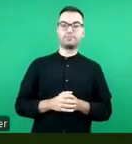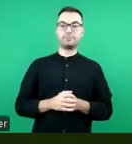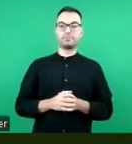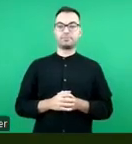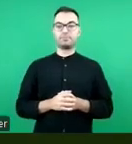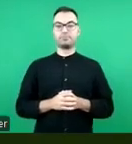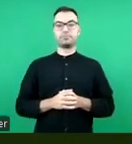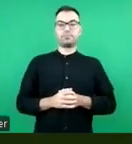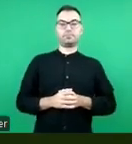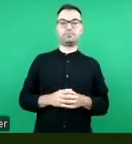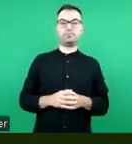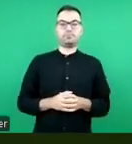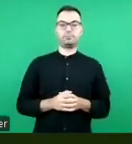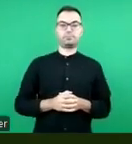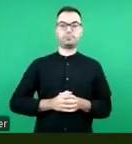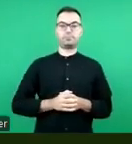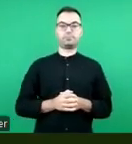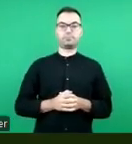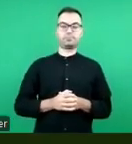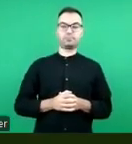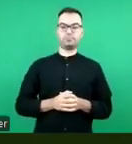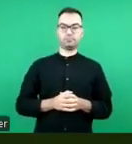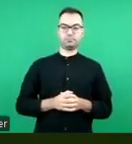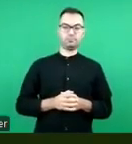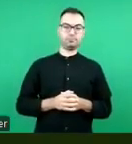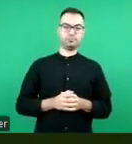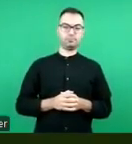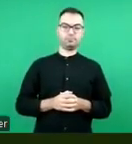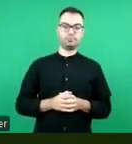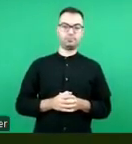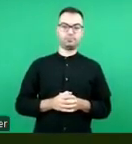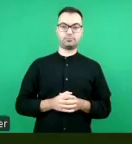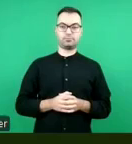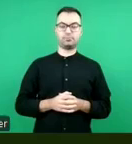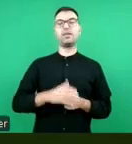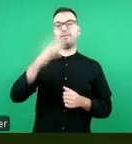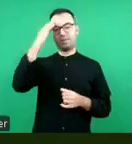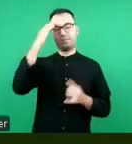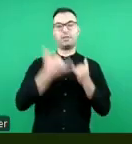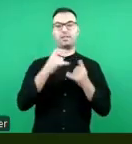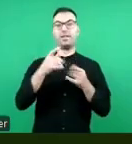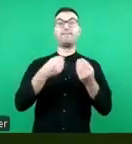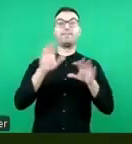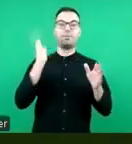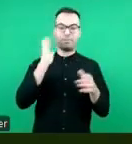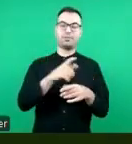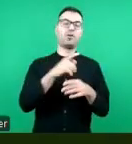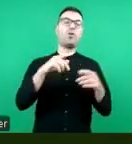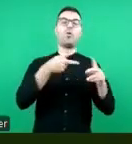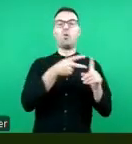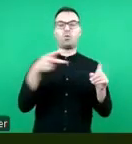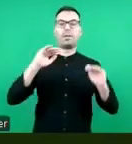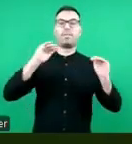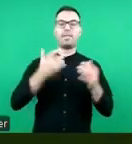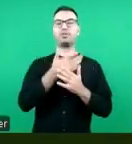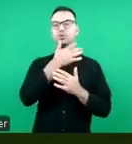course, if the succession moves on, the herb layer gets more and more closed, or does not get that much light actually, then it